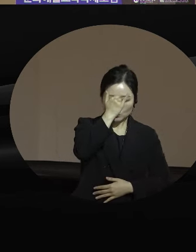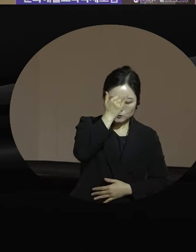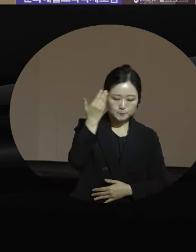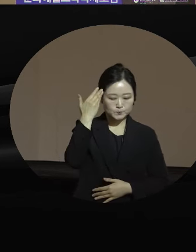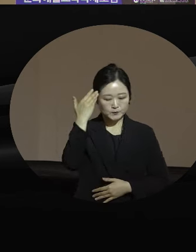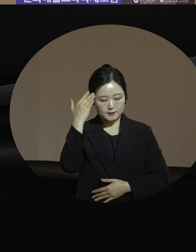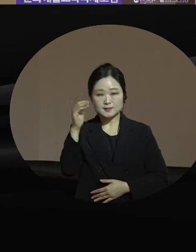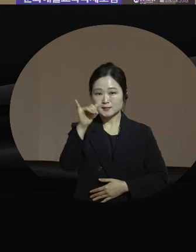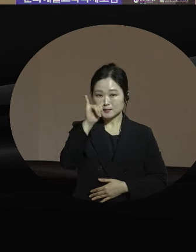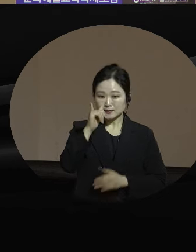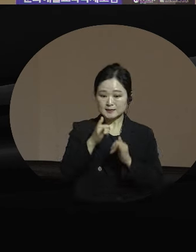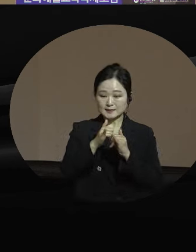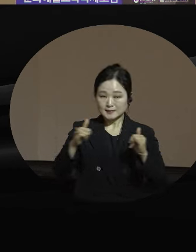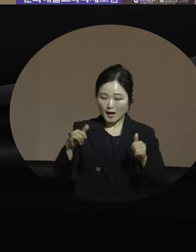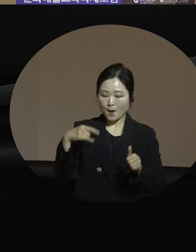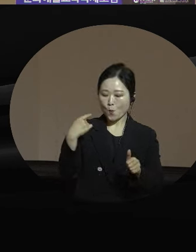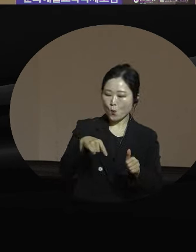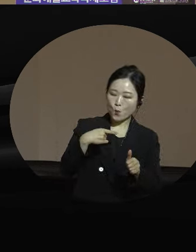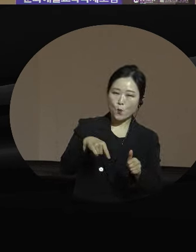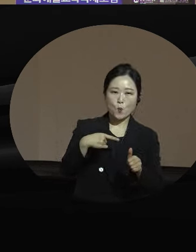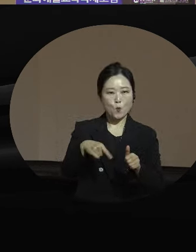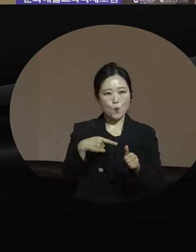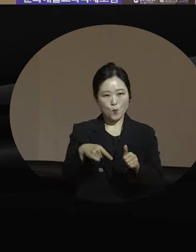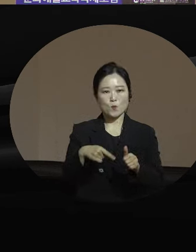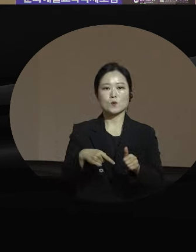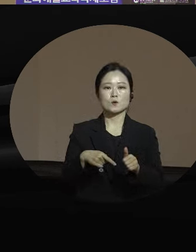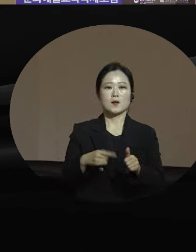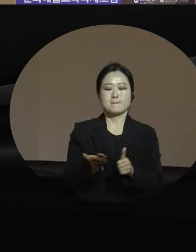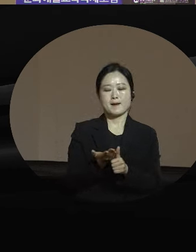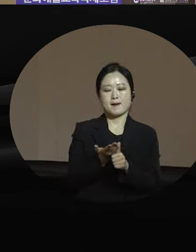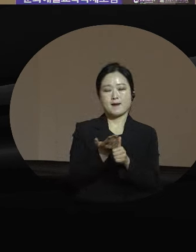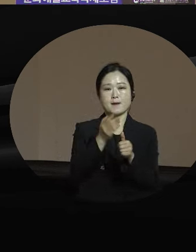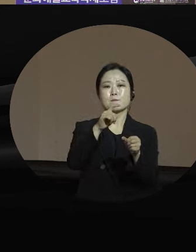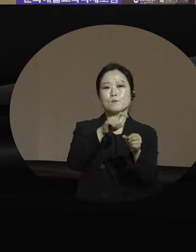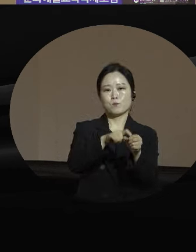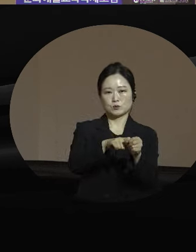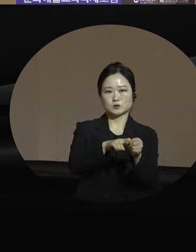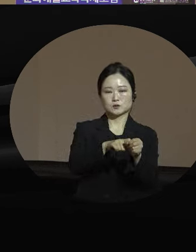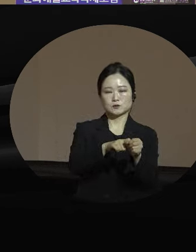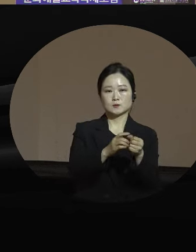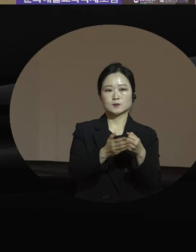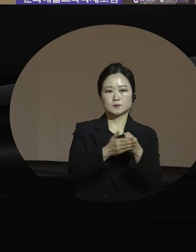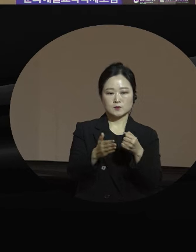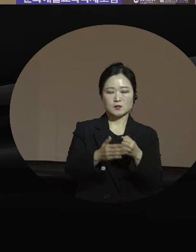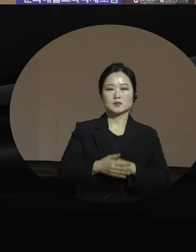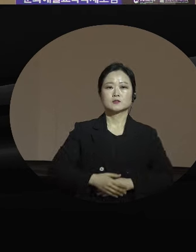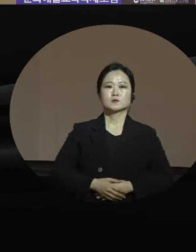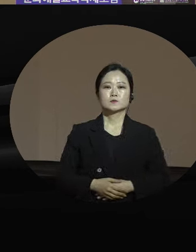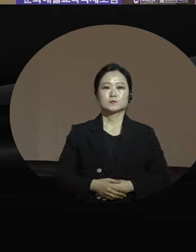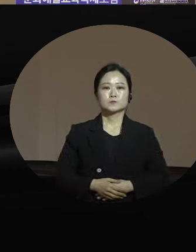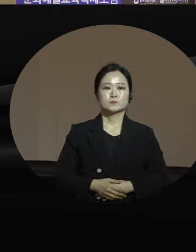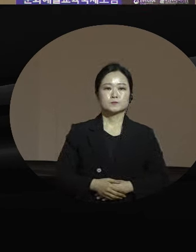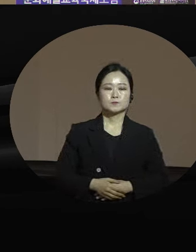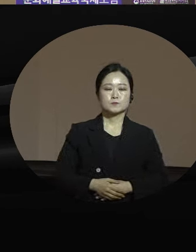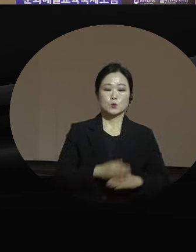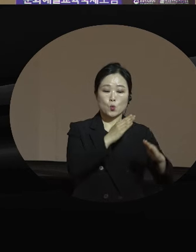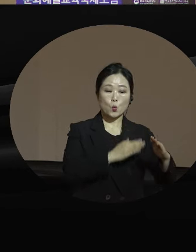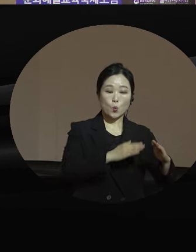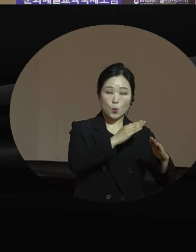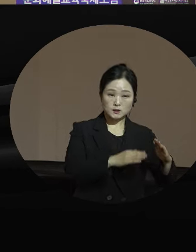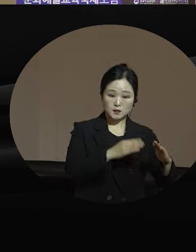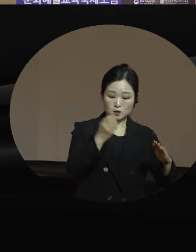social enlightenment by giving the holistic education to our children and youth. Therefore, by